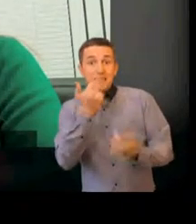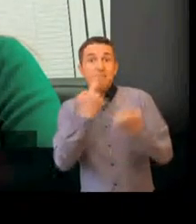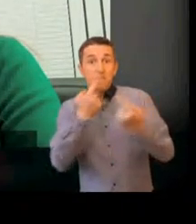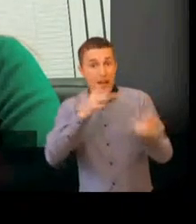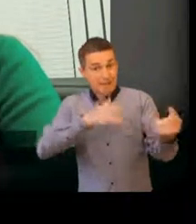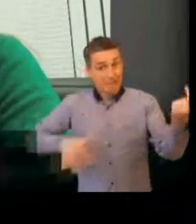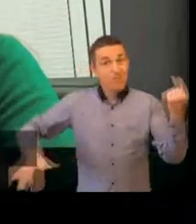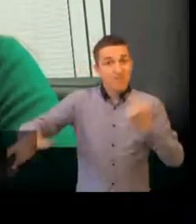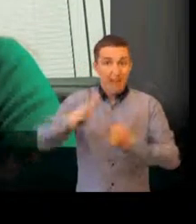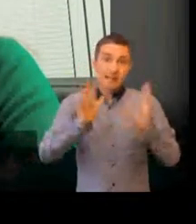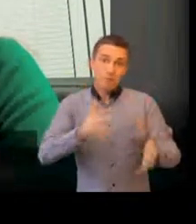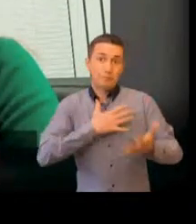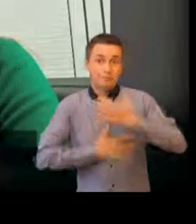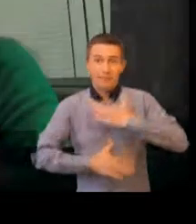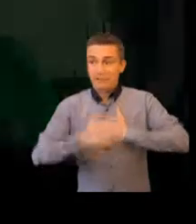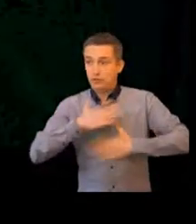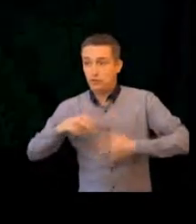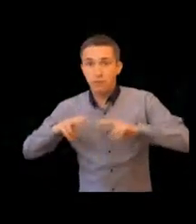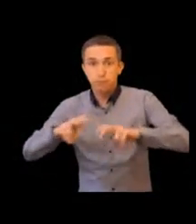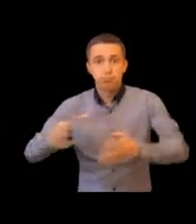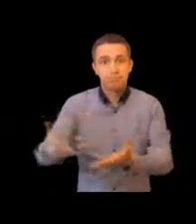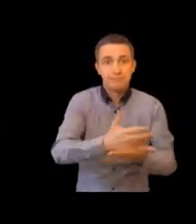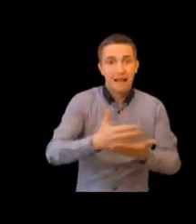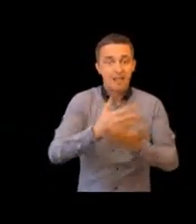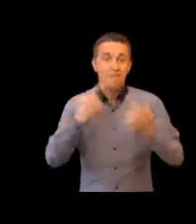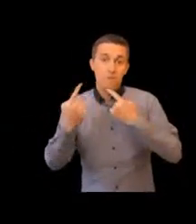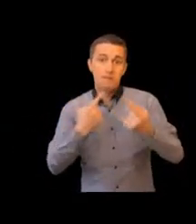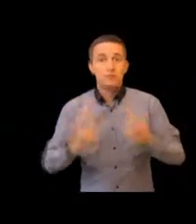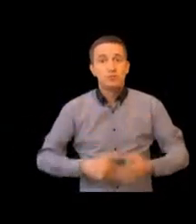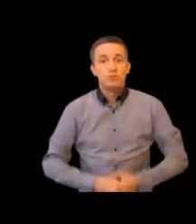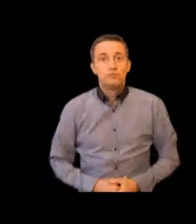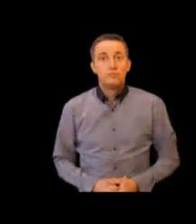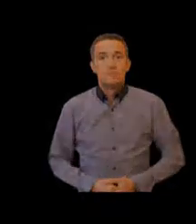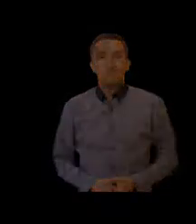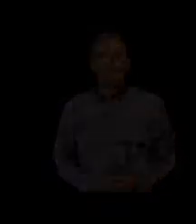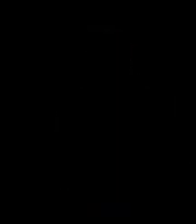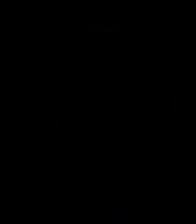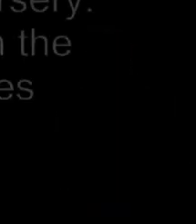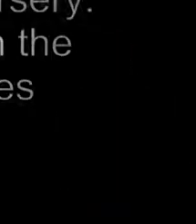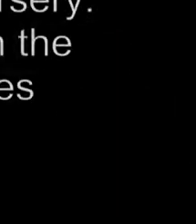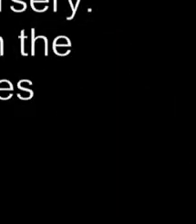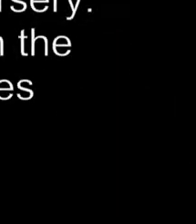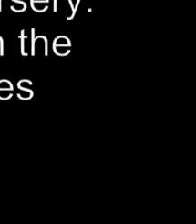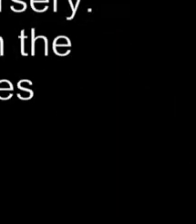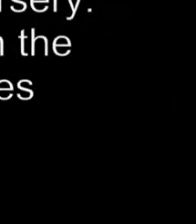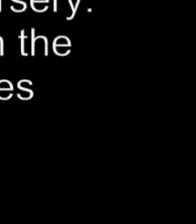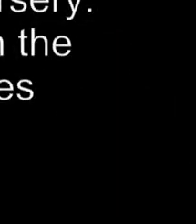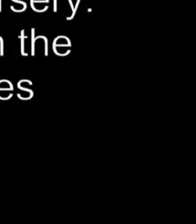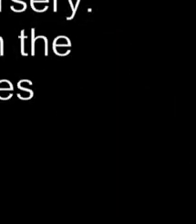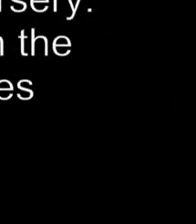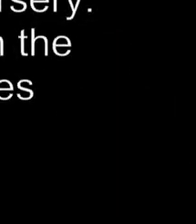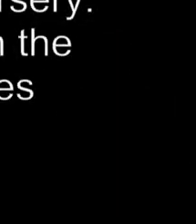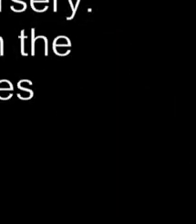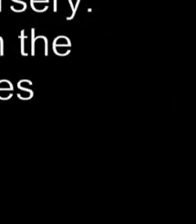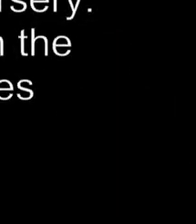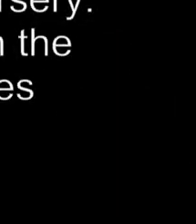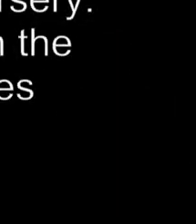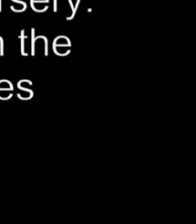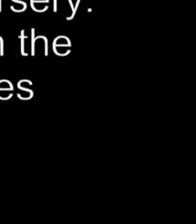than I learned from anybody else, because they were in a very similar position and they just got it. And sometimes, you know, it can be